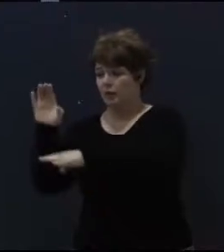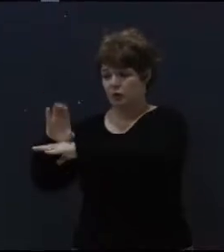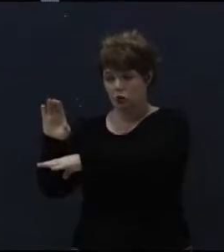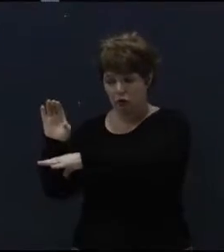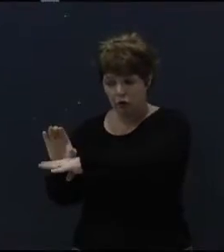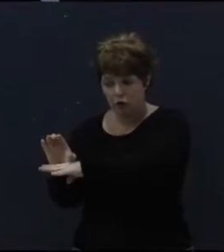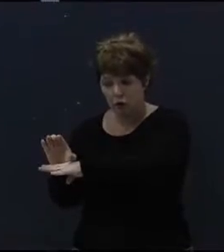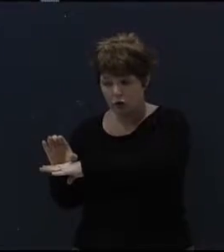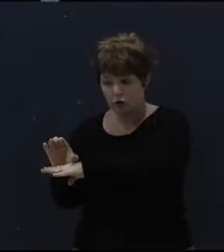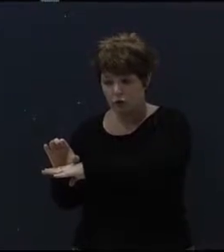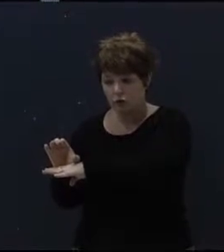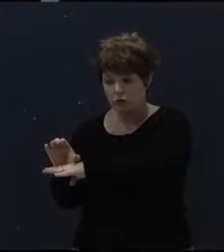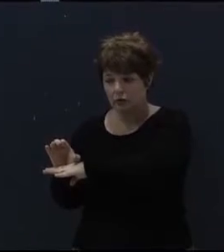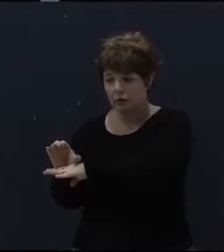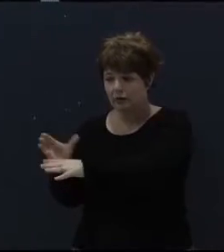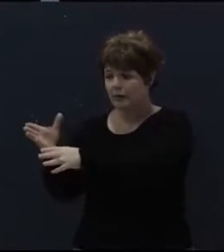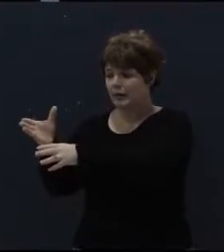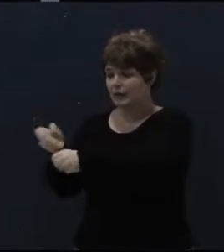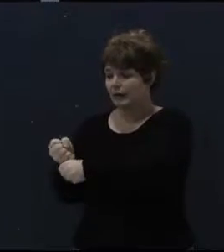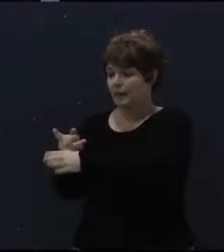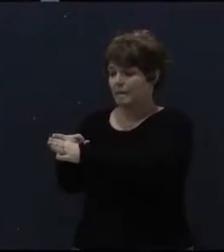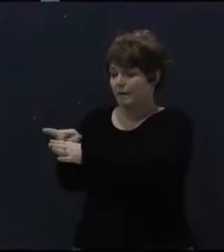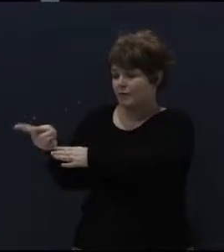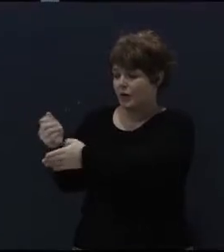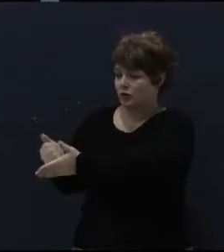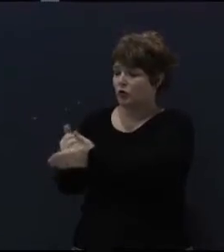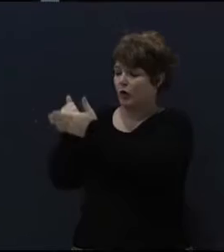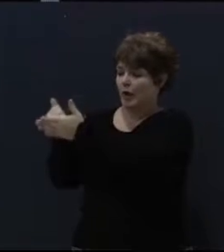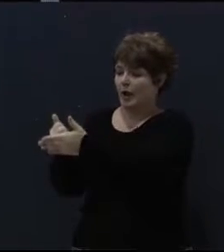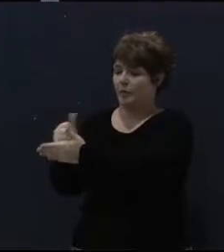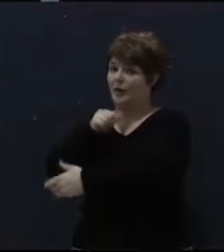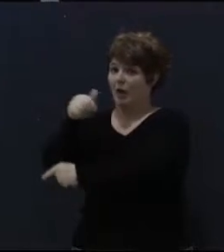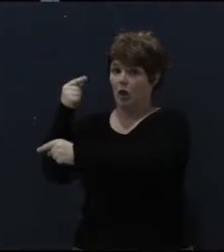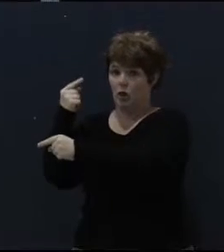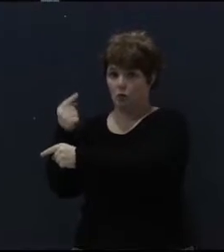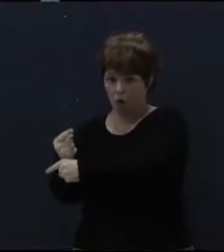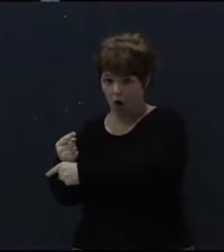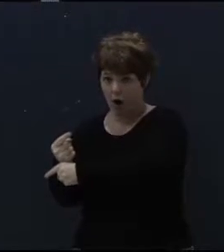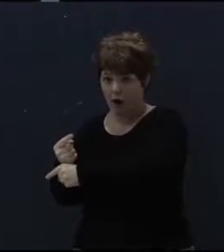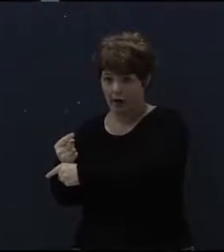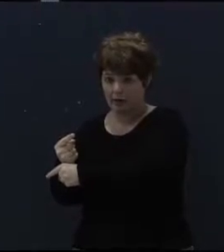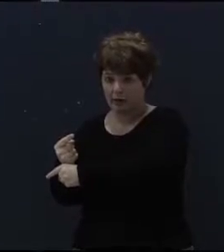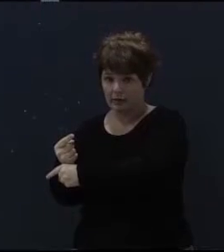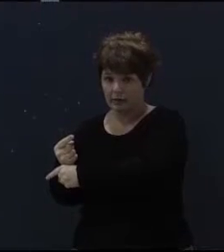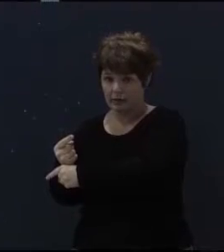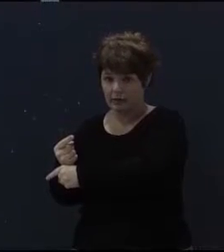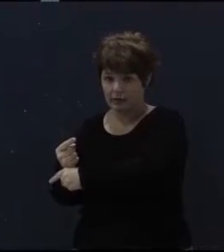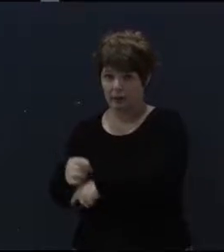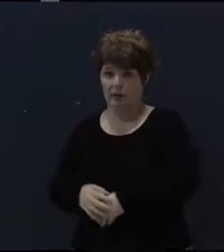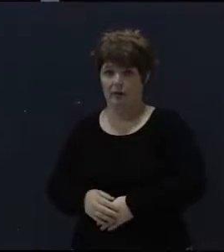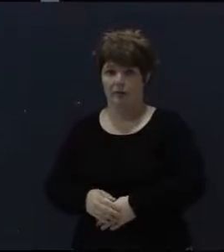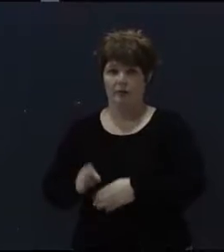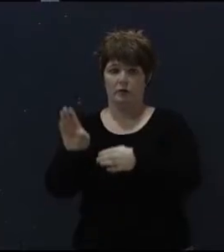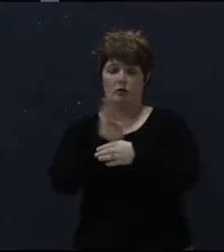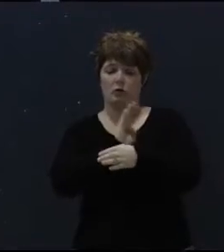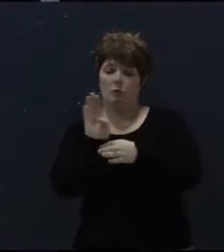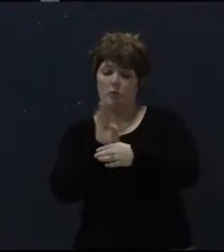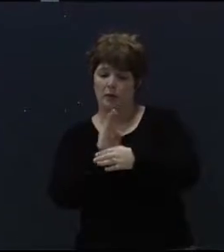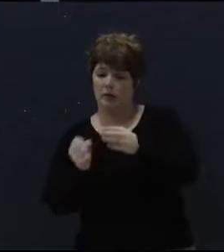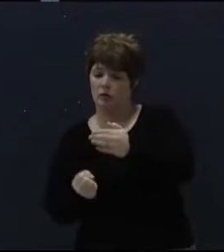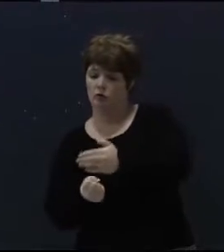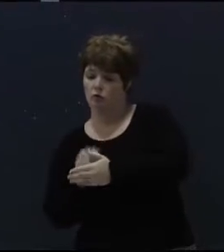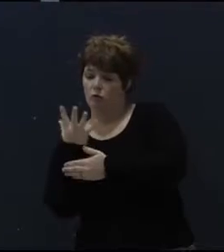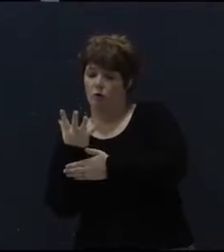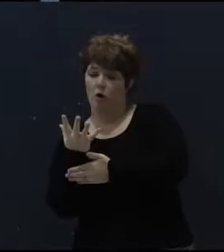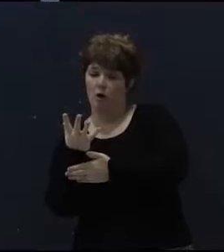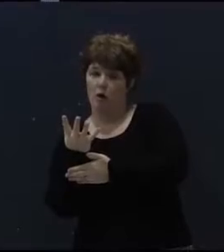some professional help and not the right kind. So their business will grow.